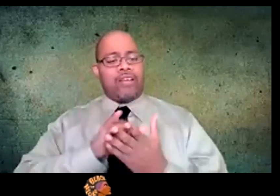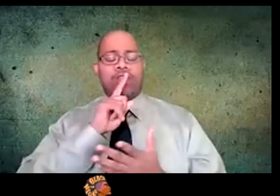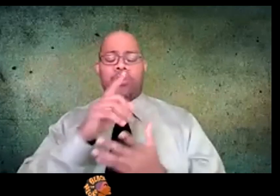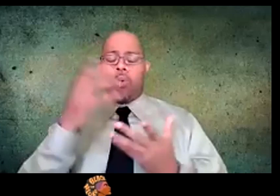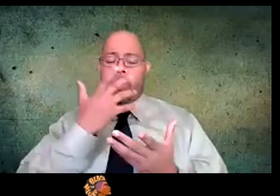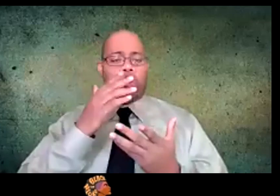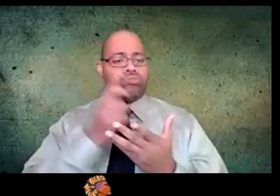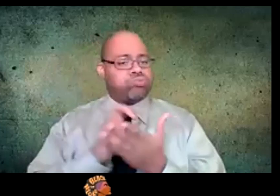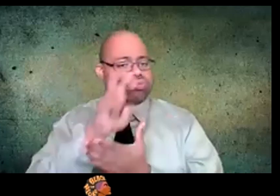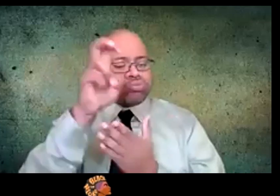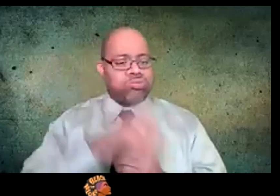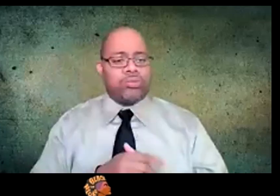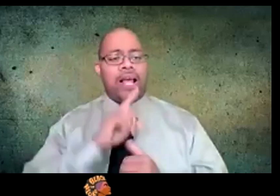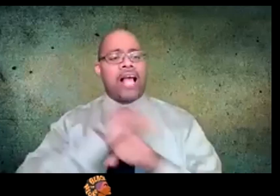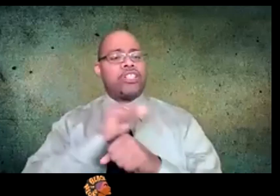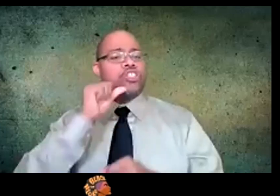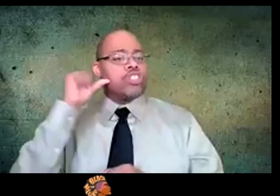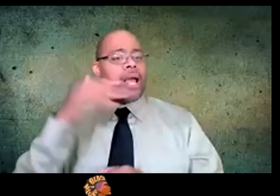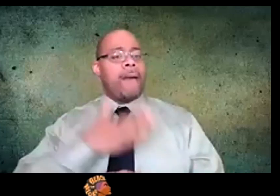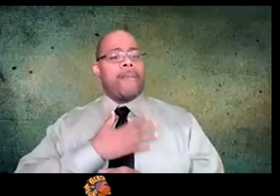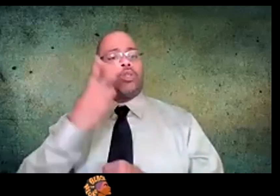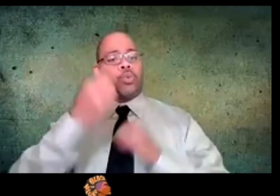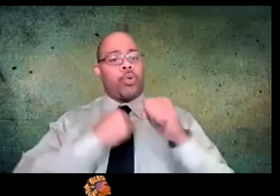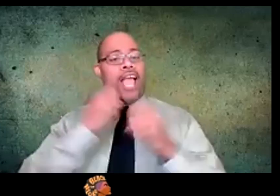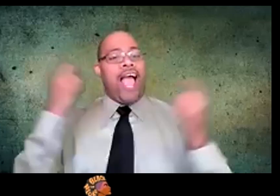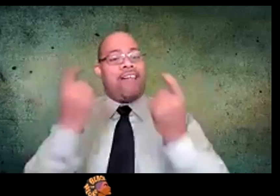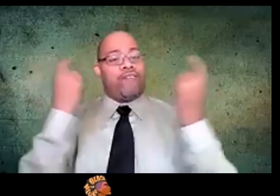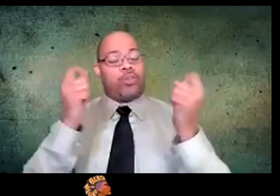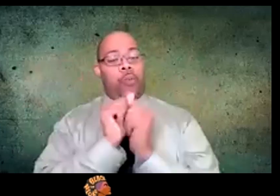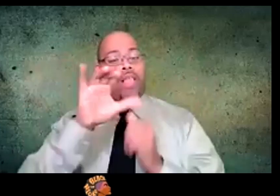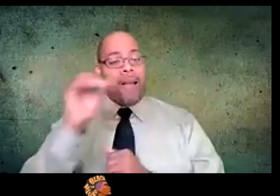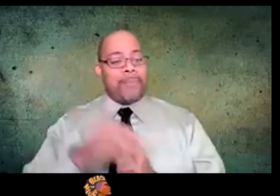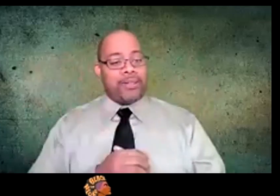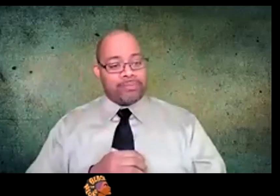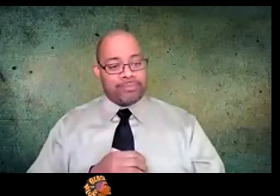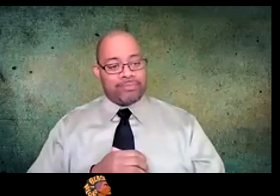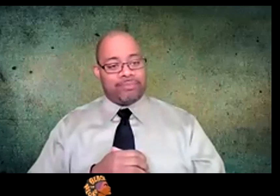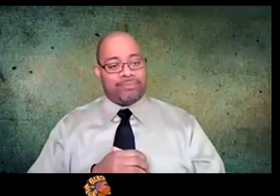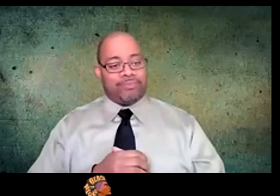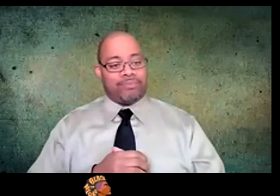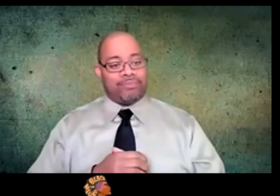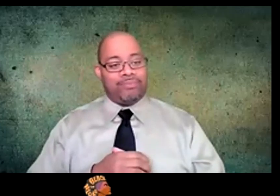journey. Actually, yesterday was my 2-year anniversary with the company. And